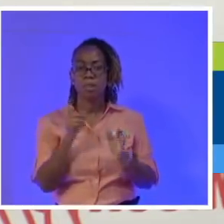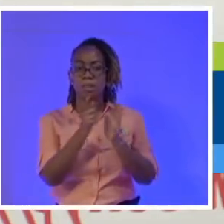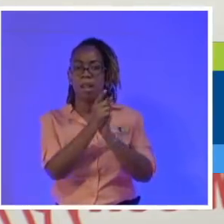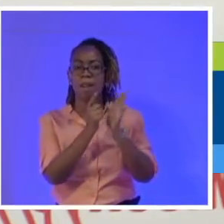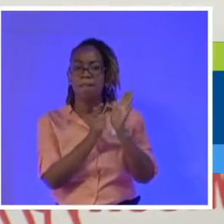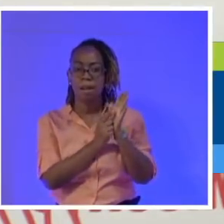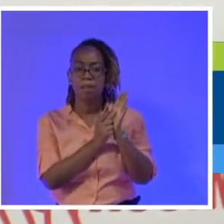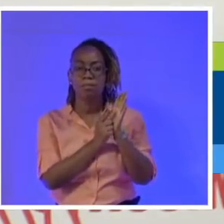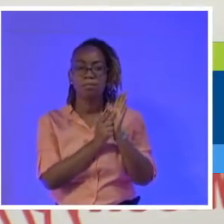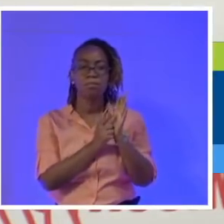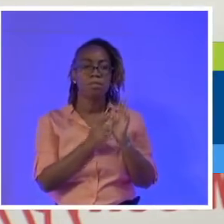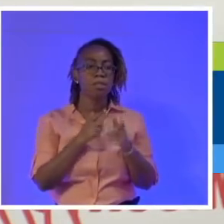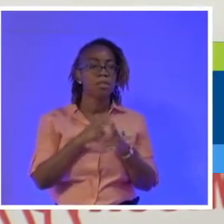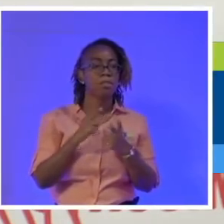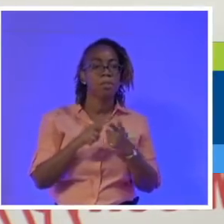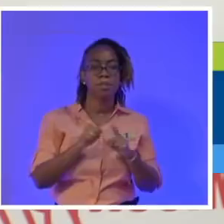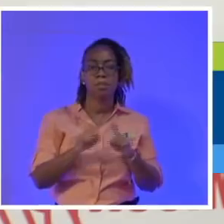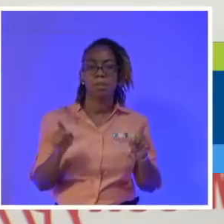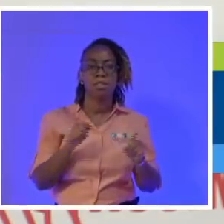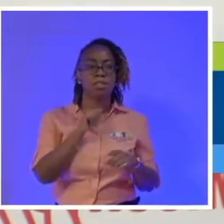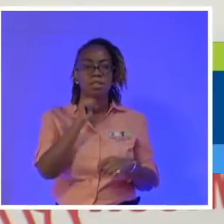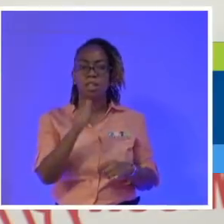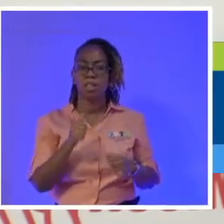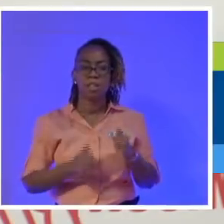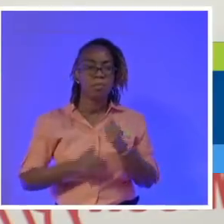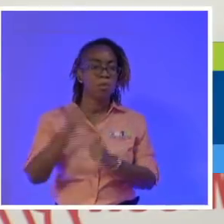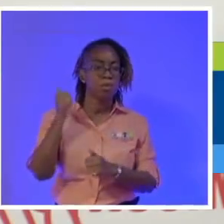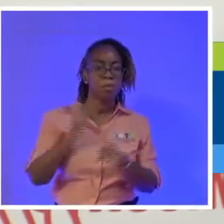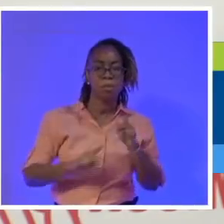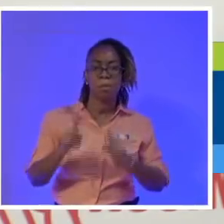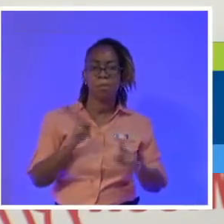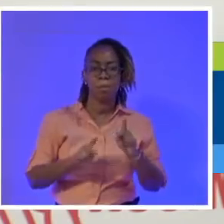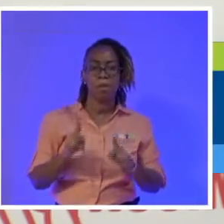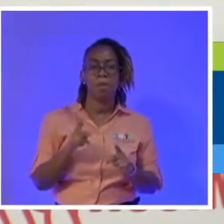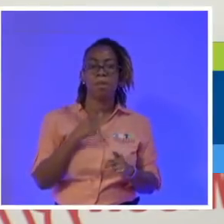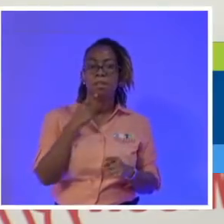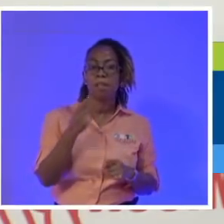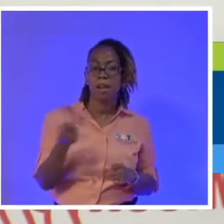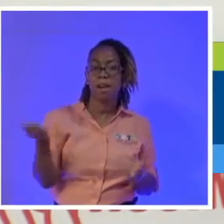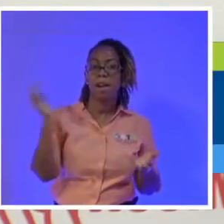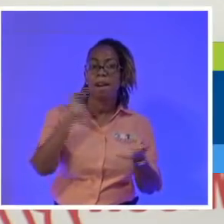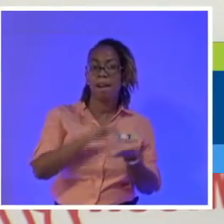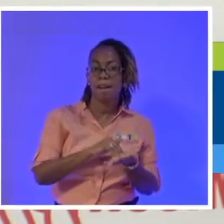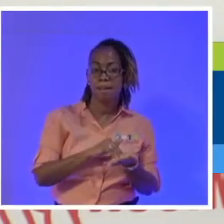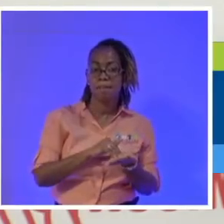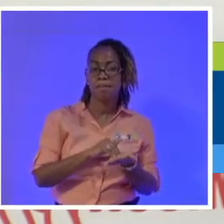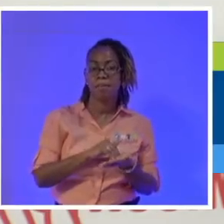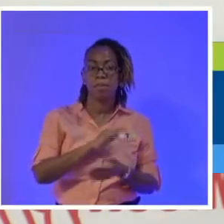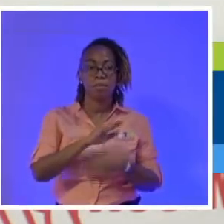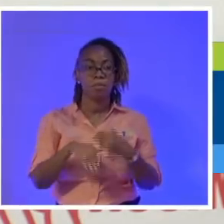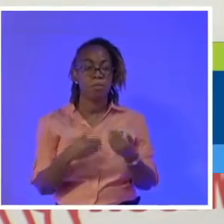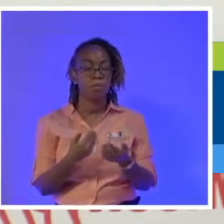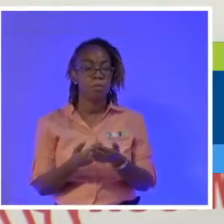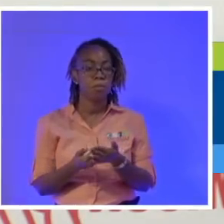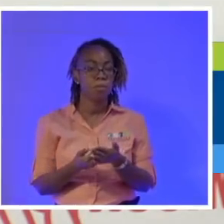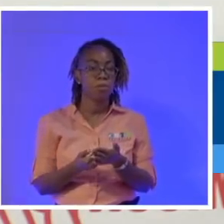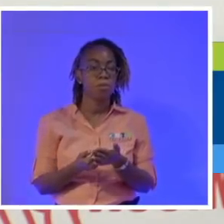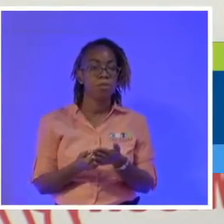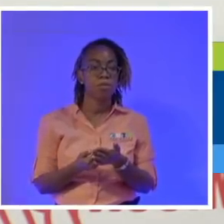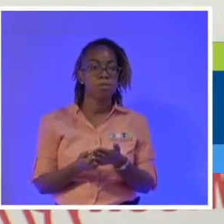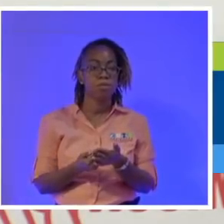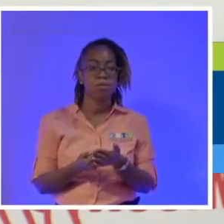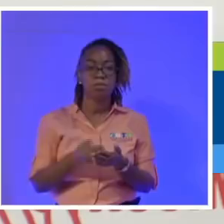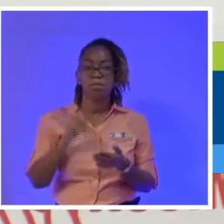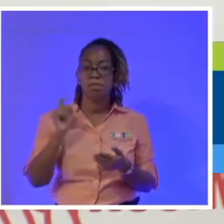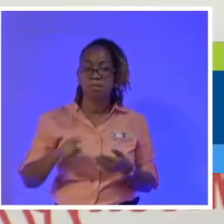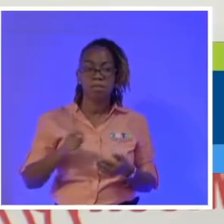those aren't in the majority, and to re-emphasize that all of the requirements for the operation of a safe zone